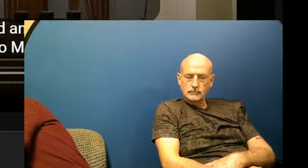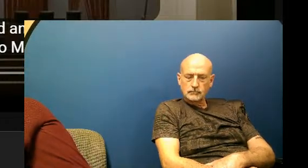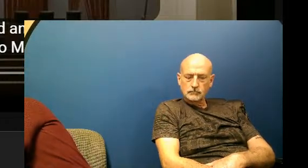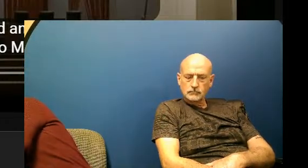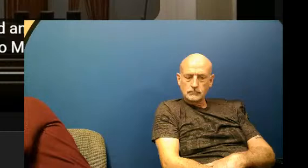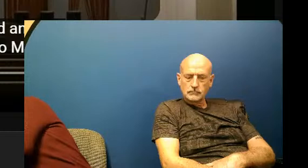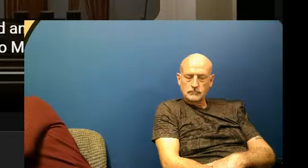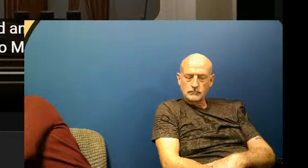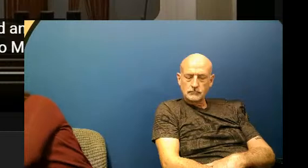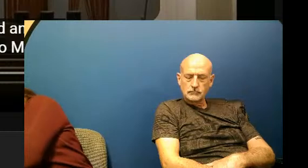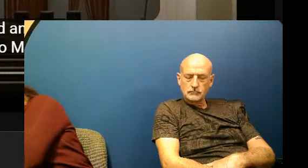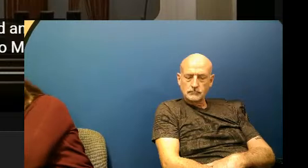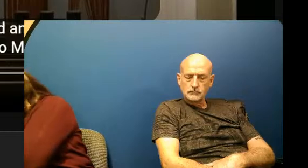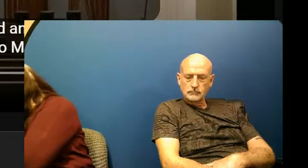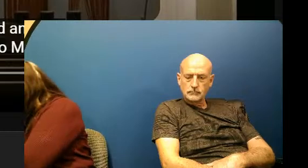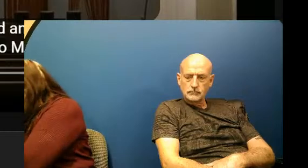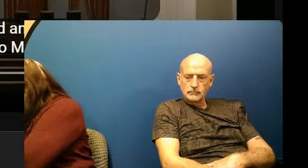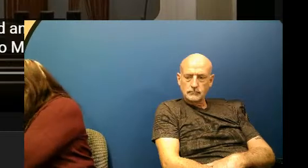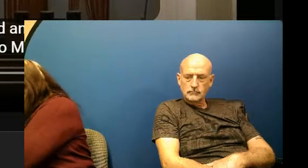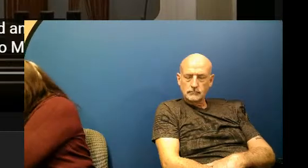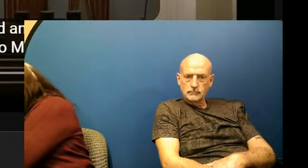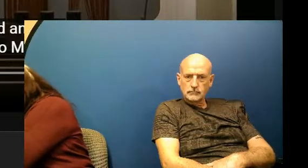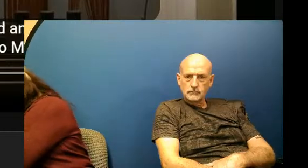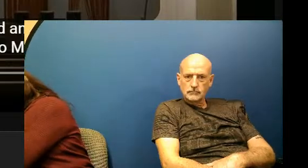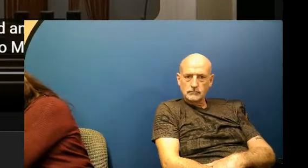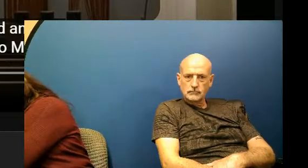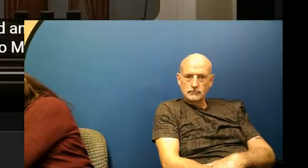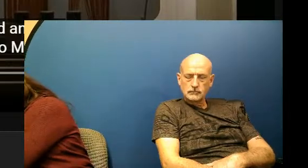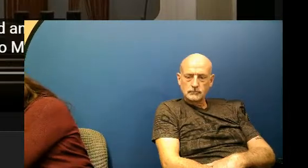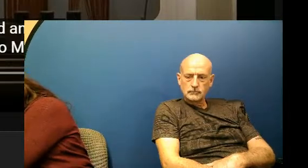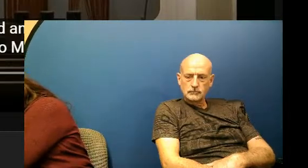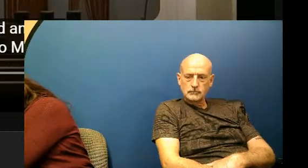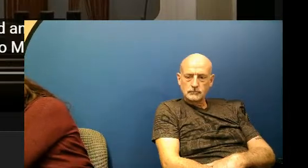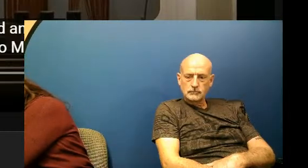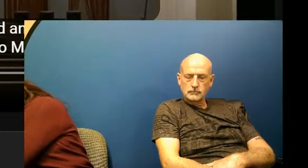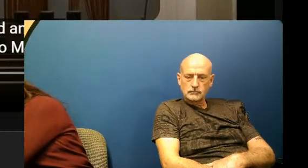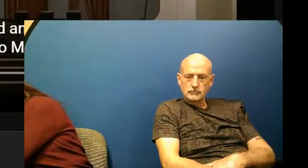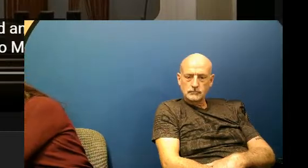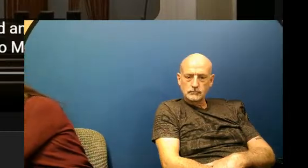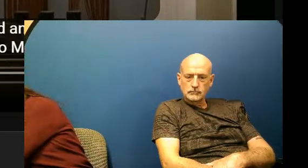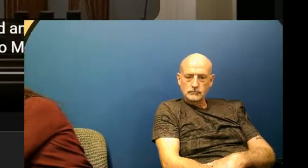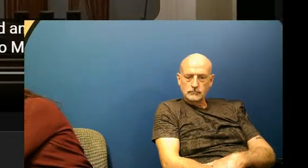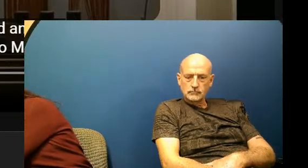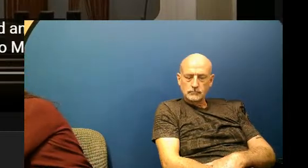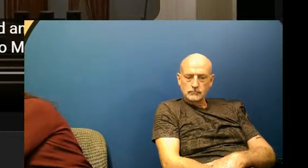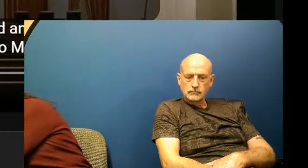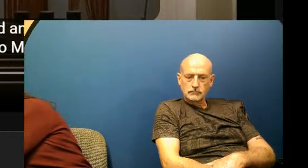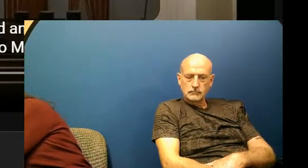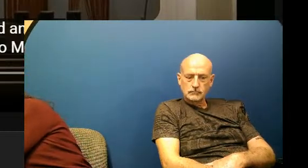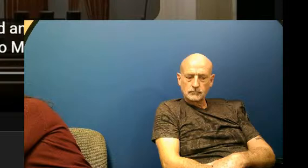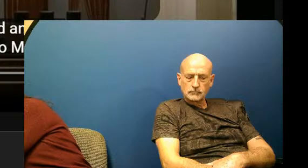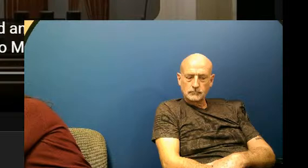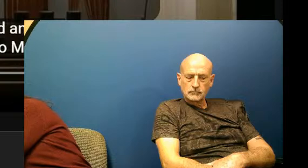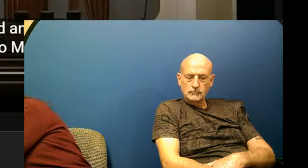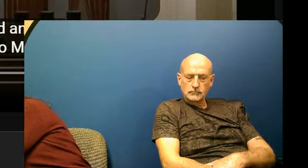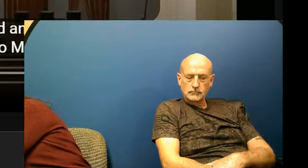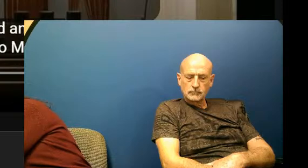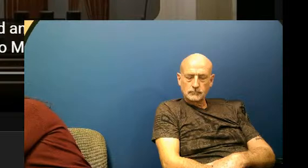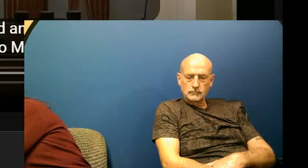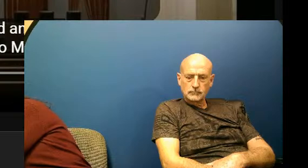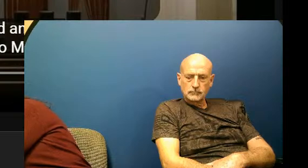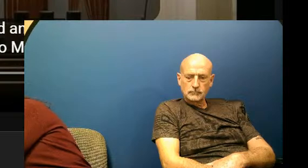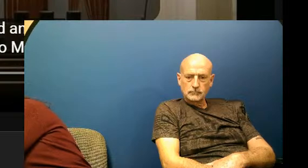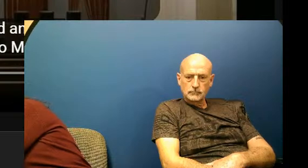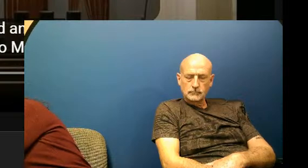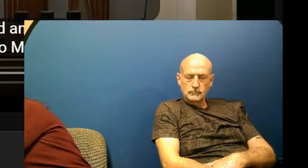to completely divorce itself from the Comintern and from any international ties that it has. Do you think that